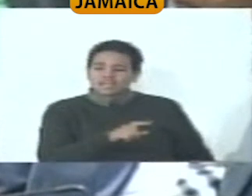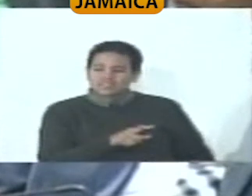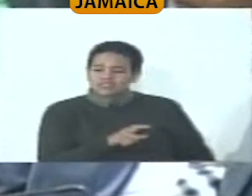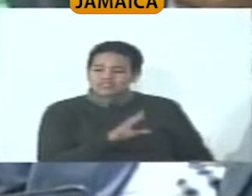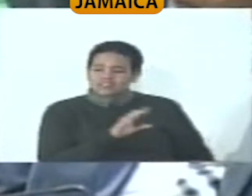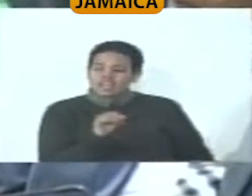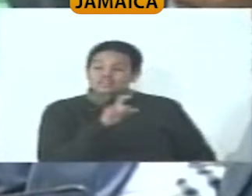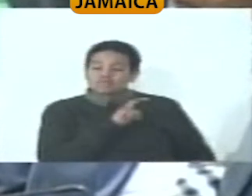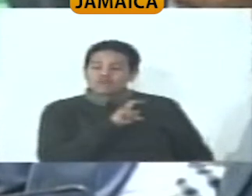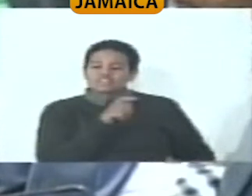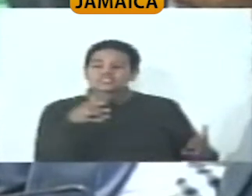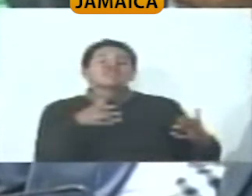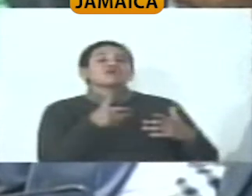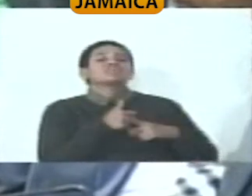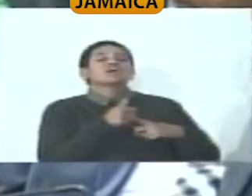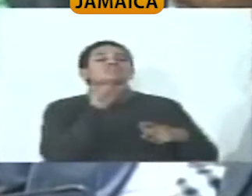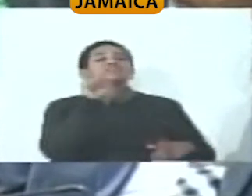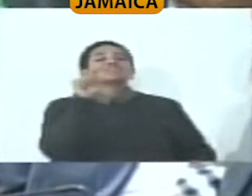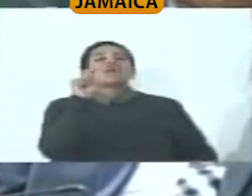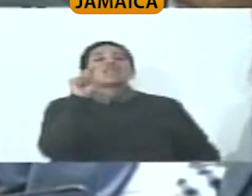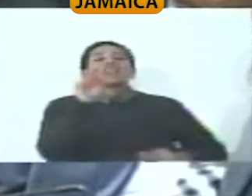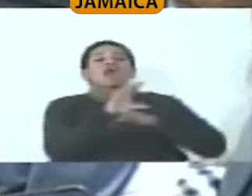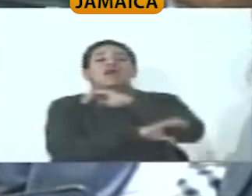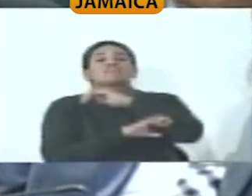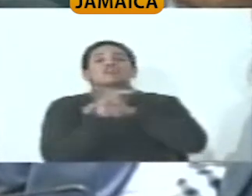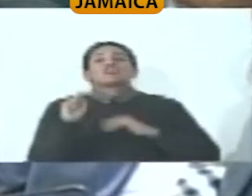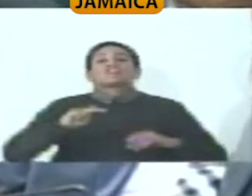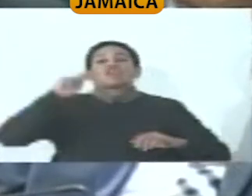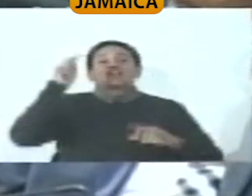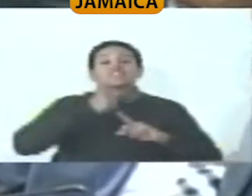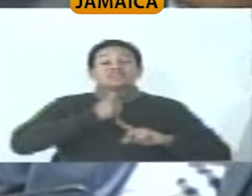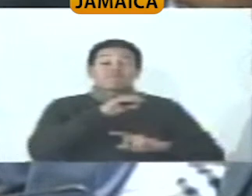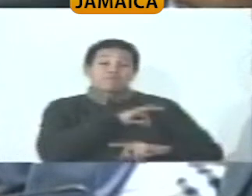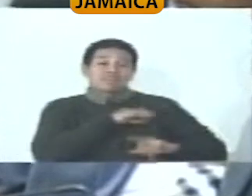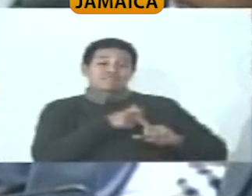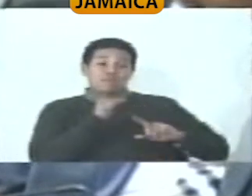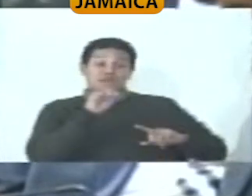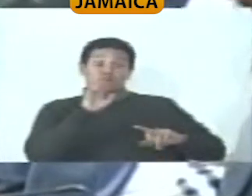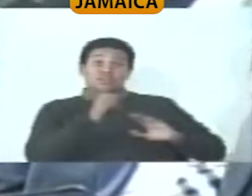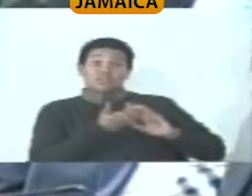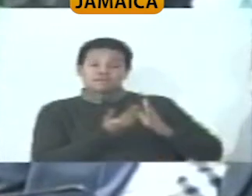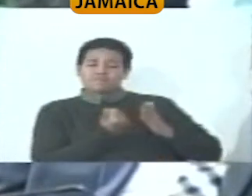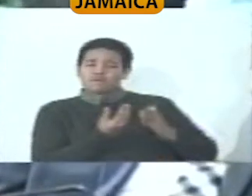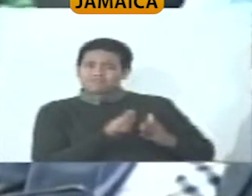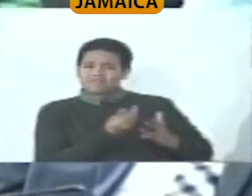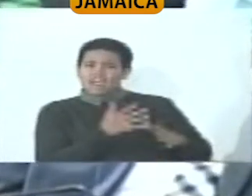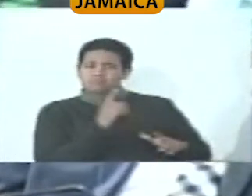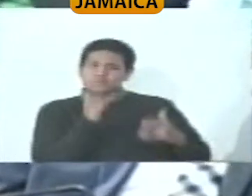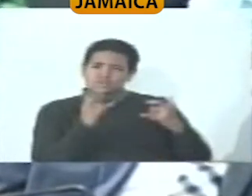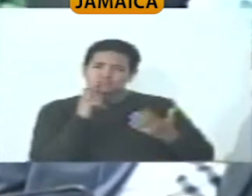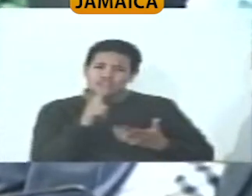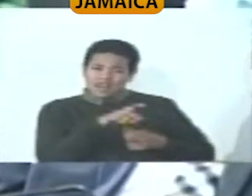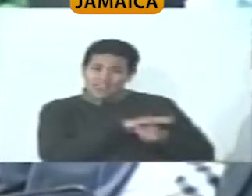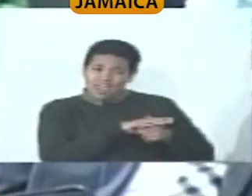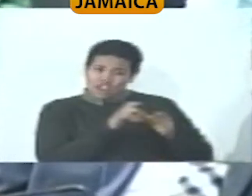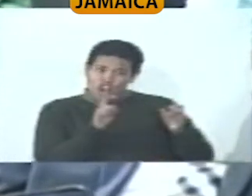And in the police division of St. Catherine North, which benefited from an SOE before, which significantly brought that area